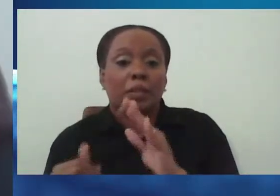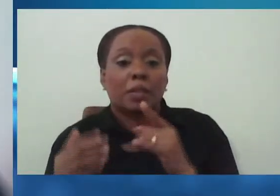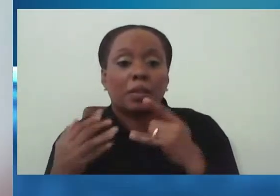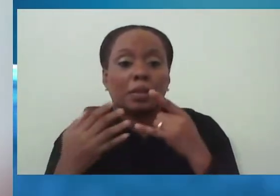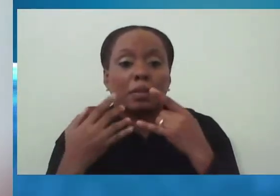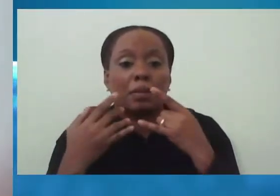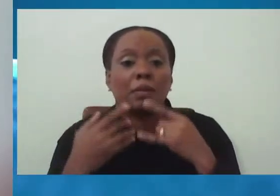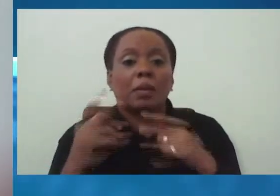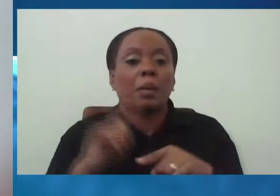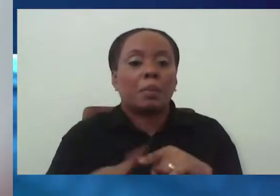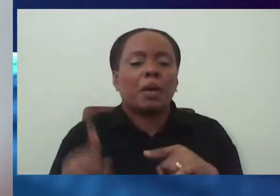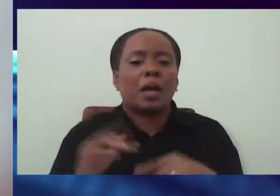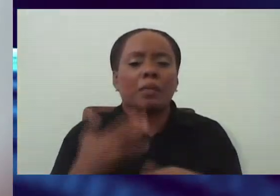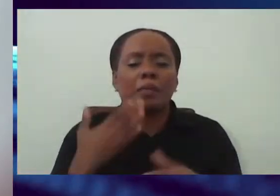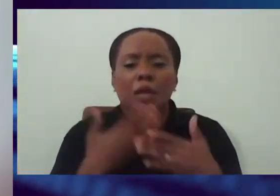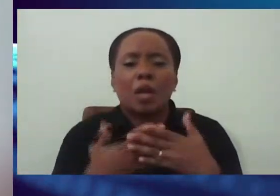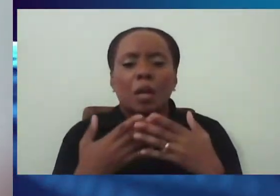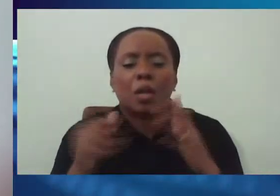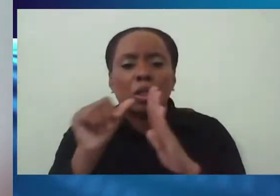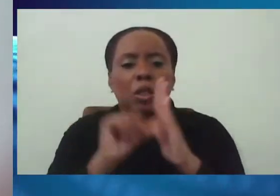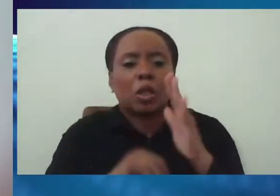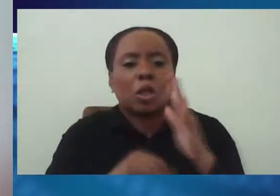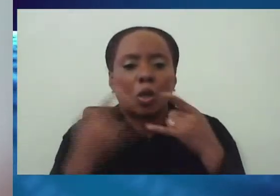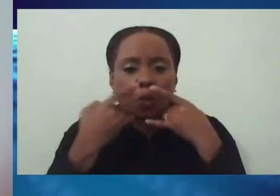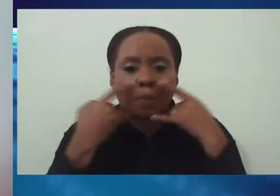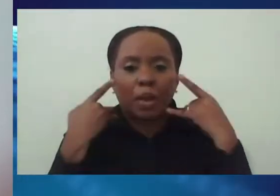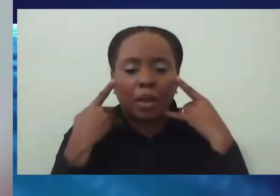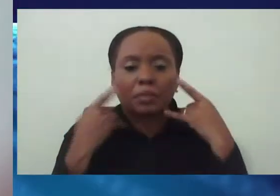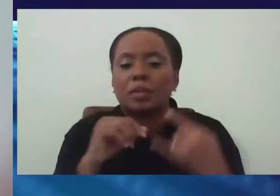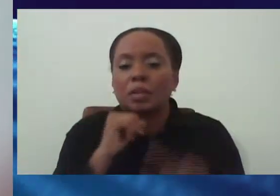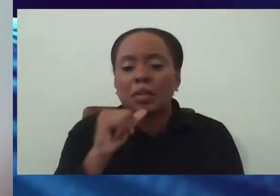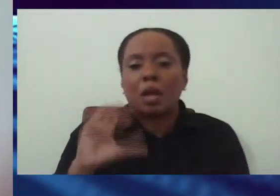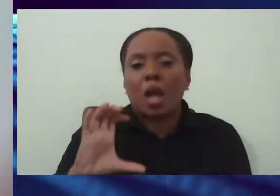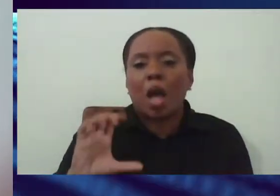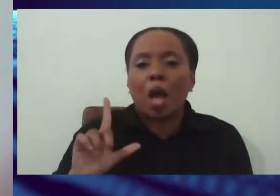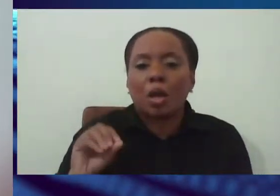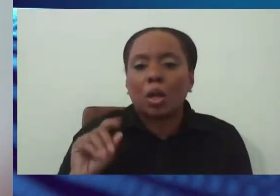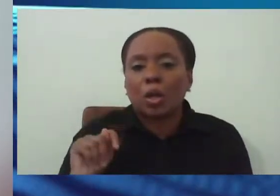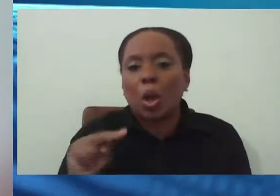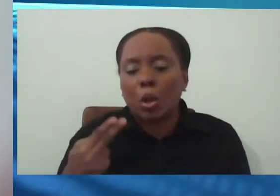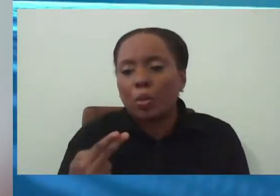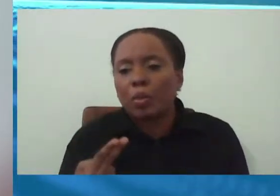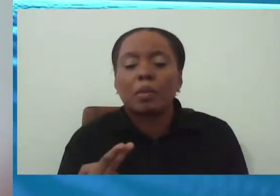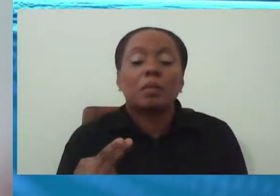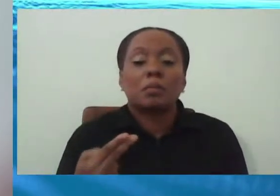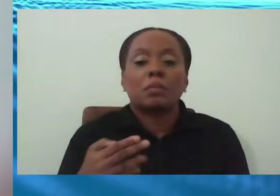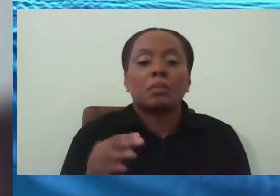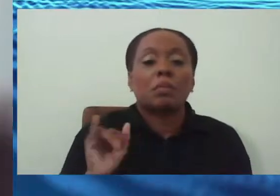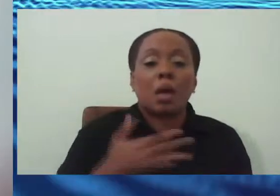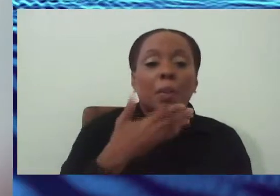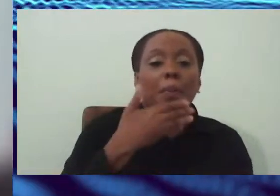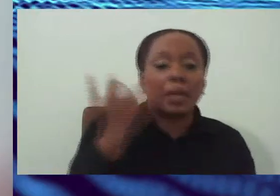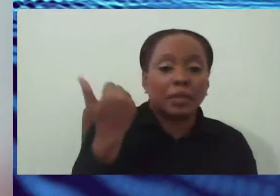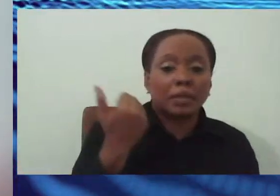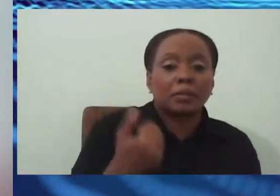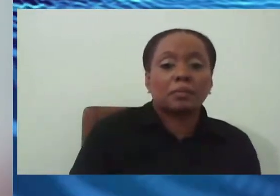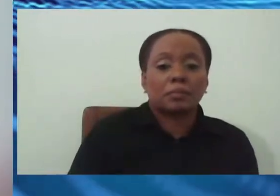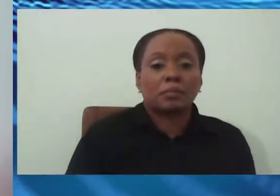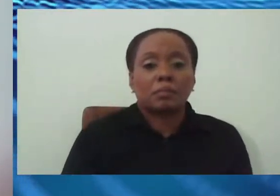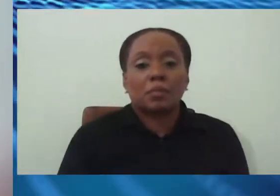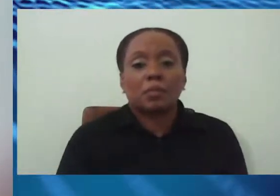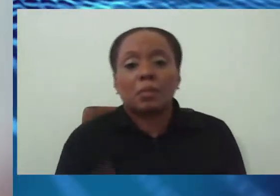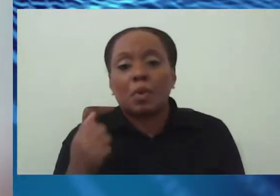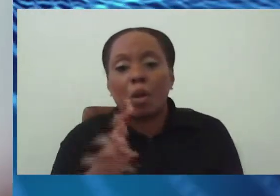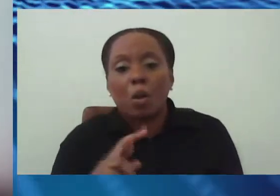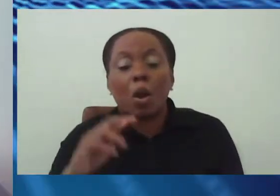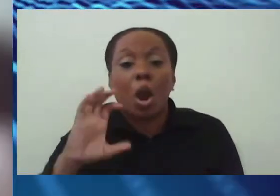surgical mask versus a surgical mask versus a cloth mask versus nothing. A cloth mask with 3